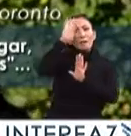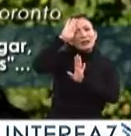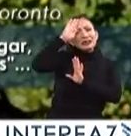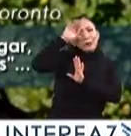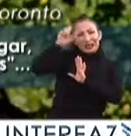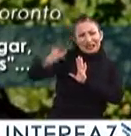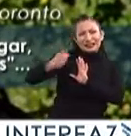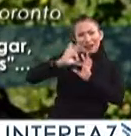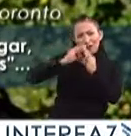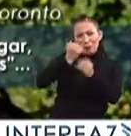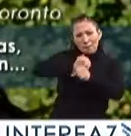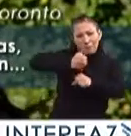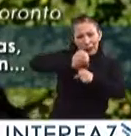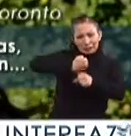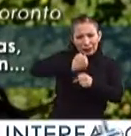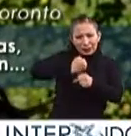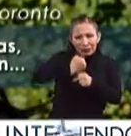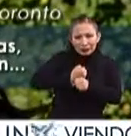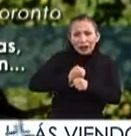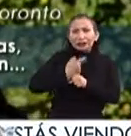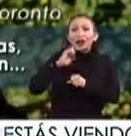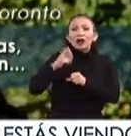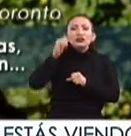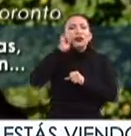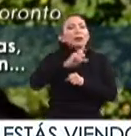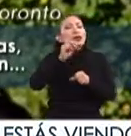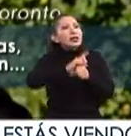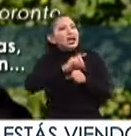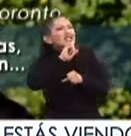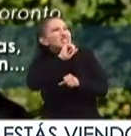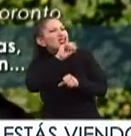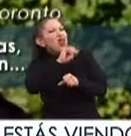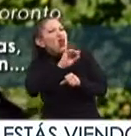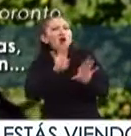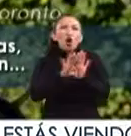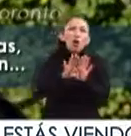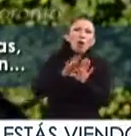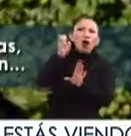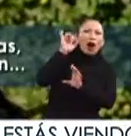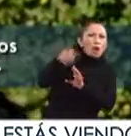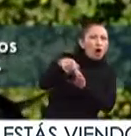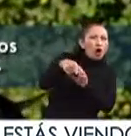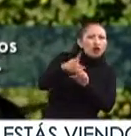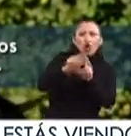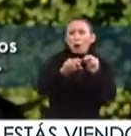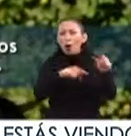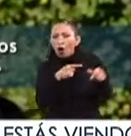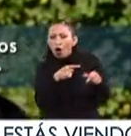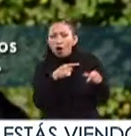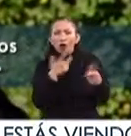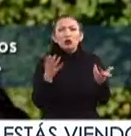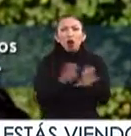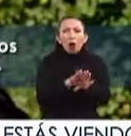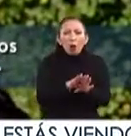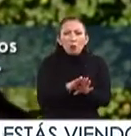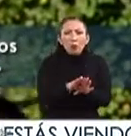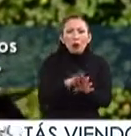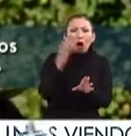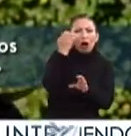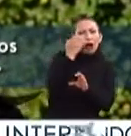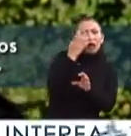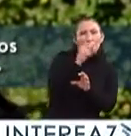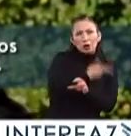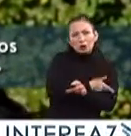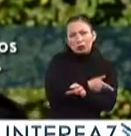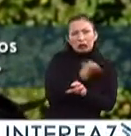is mindfulness. Judgment is something we do every day. We judge other people by how they look, how they're driving. We judge ourselves. Was I